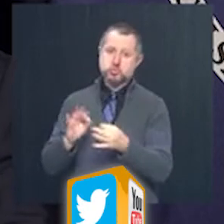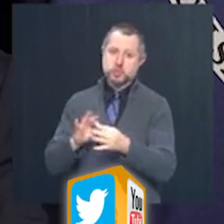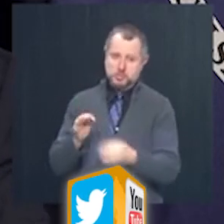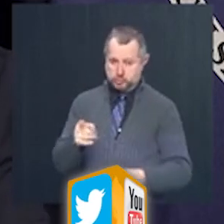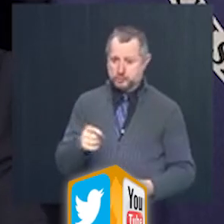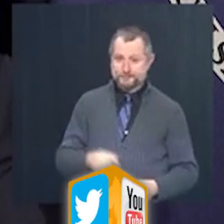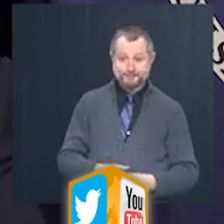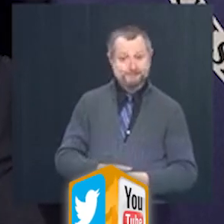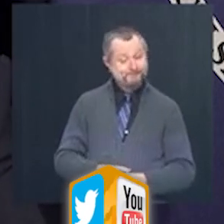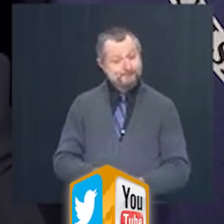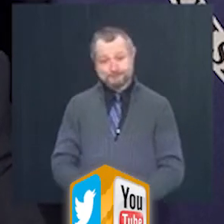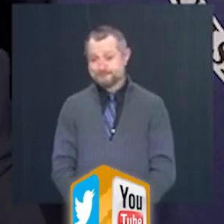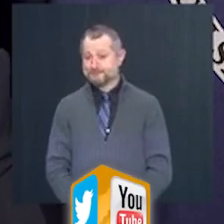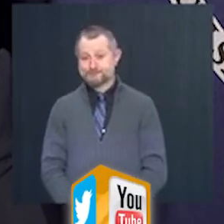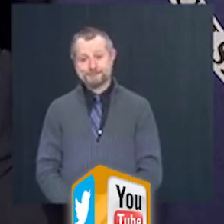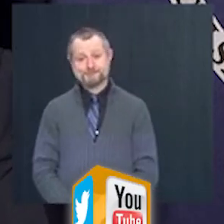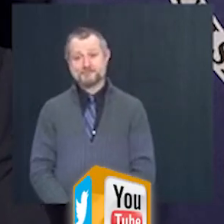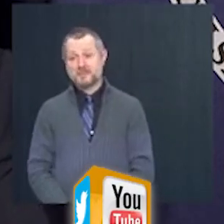A New York value